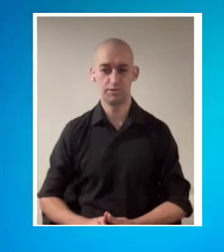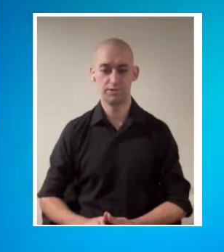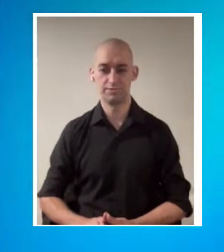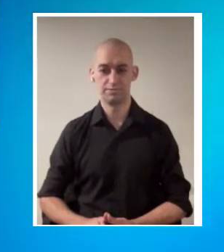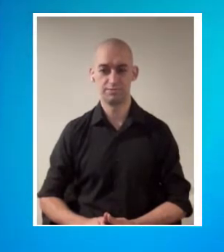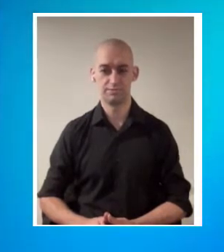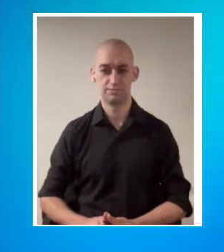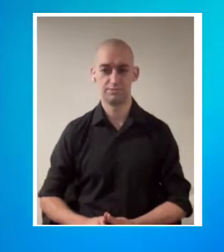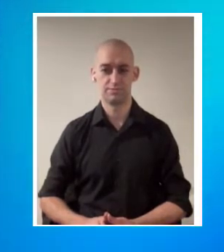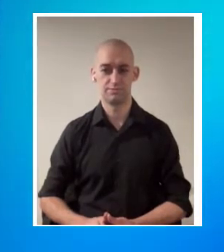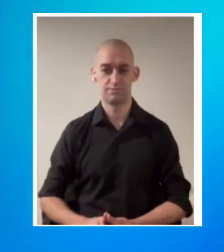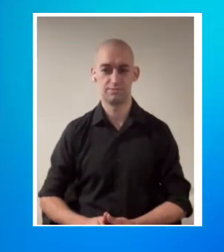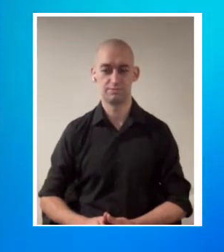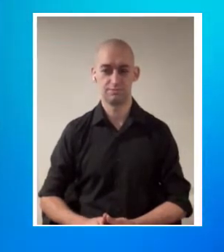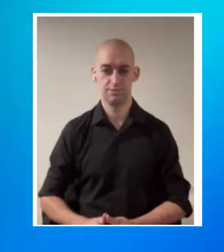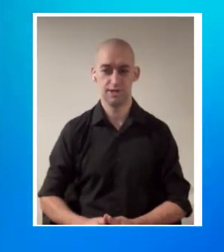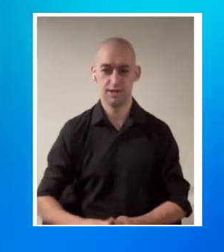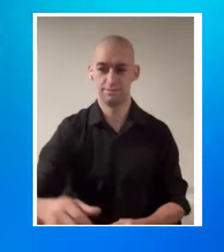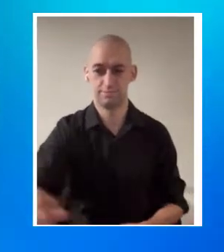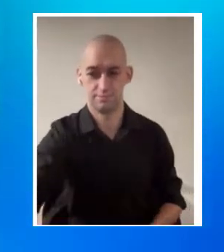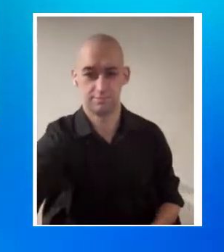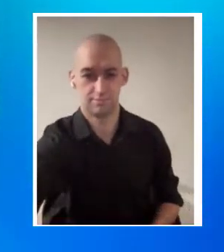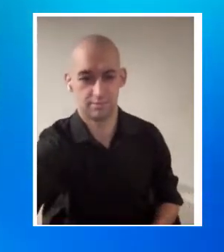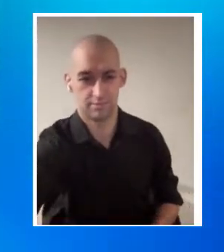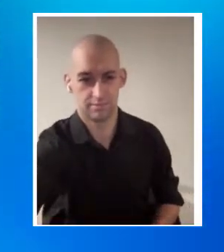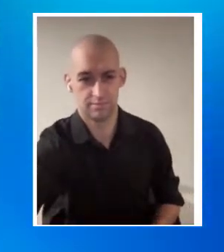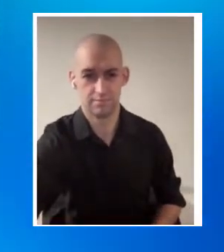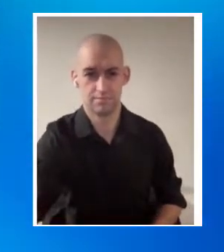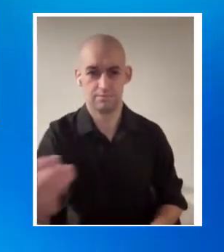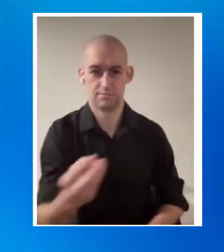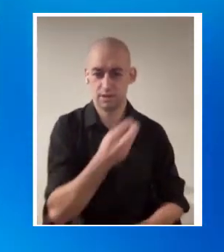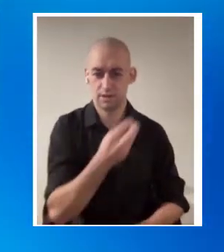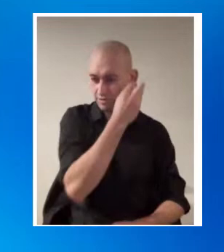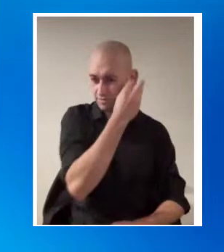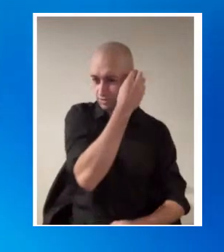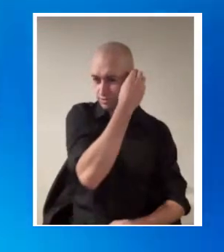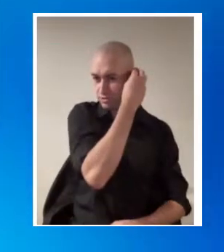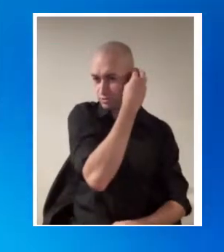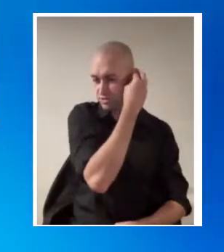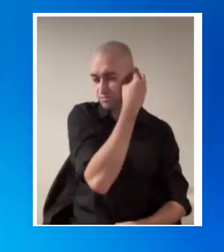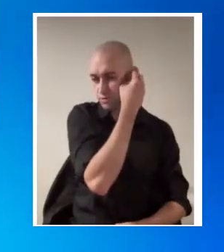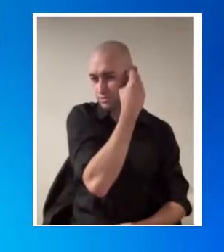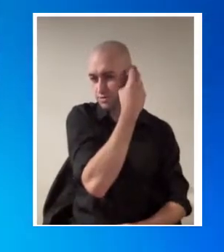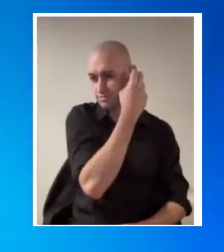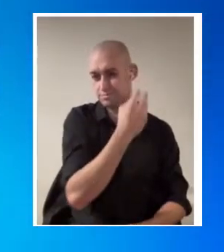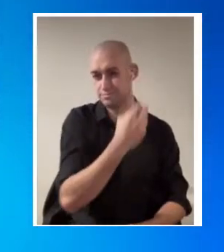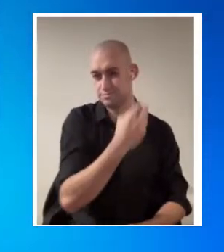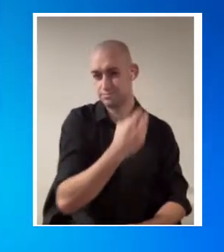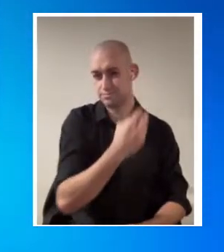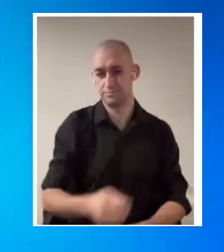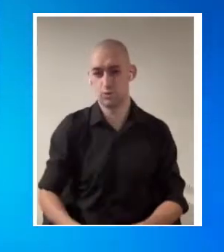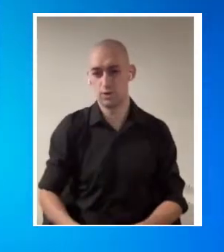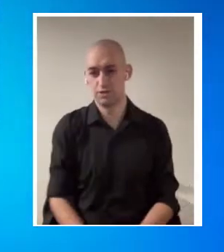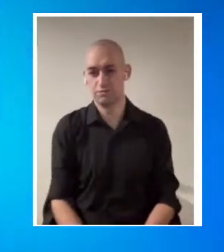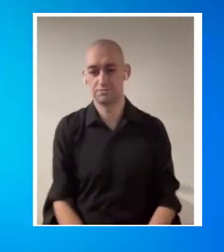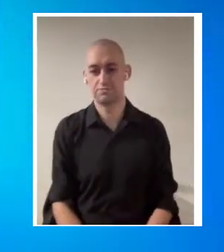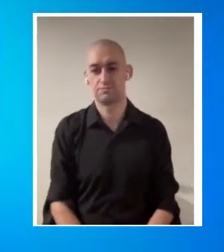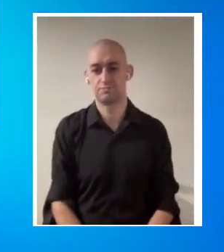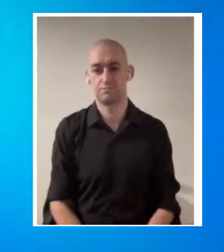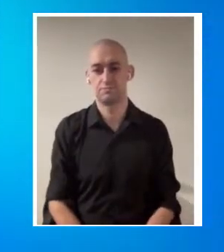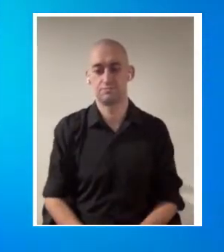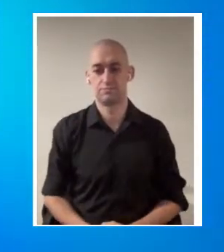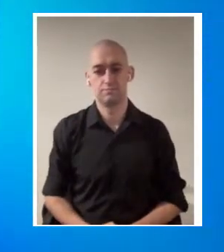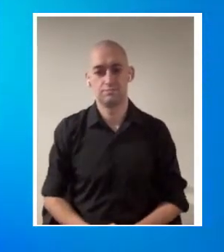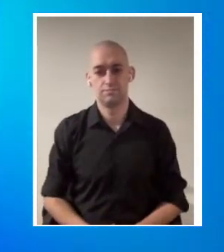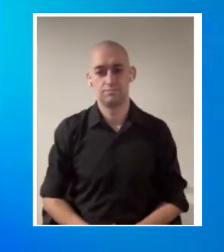administrative privilege. So when you go in, you'll be able to answer questions in the chat and things like that. That's where I